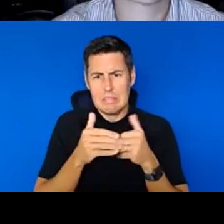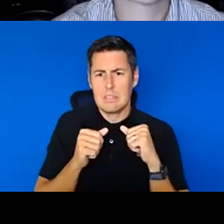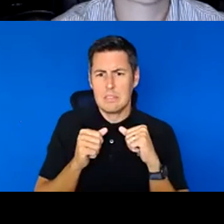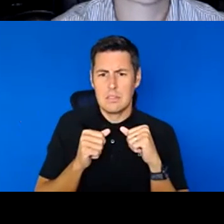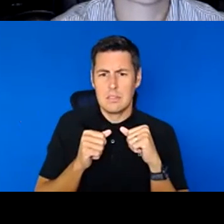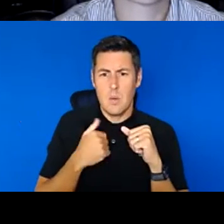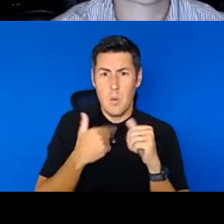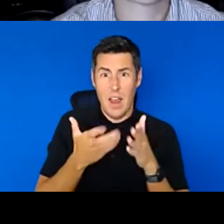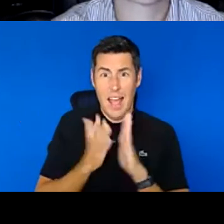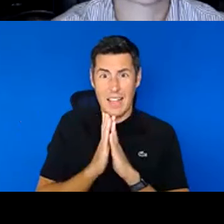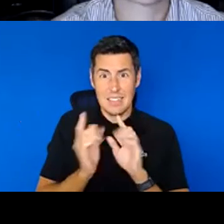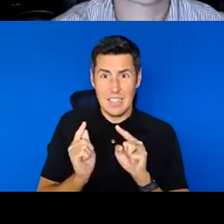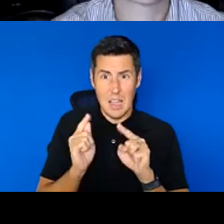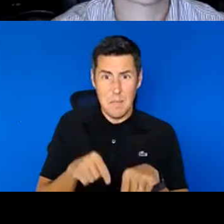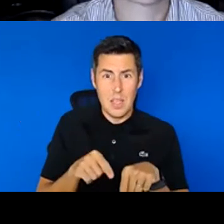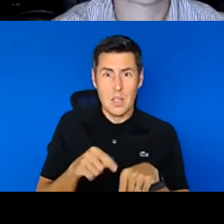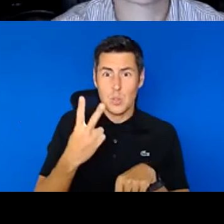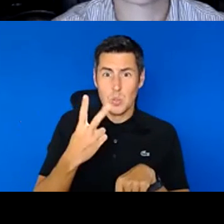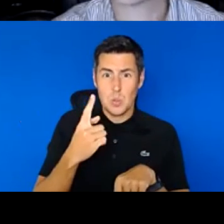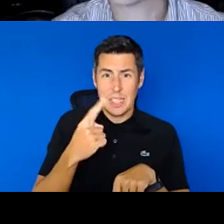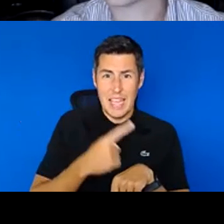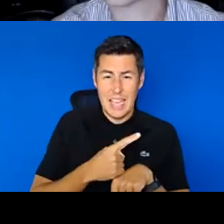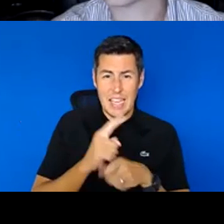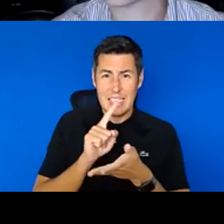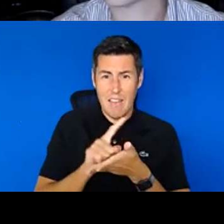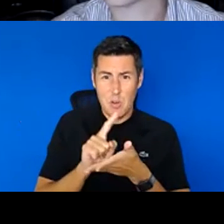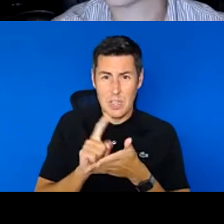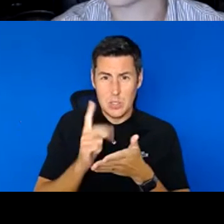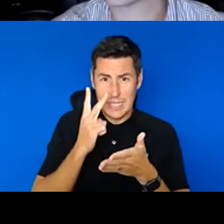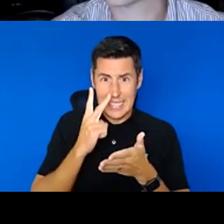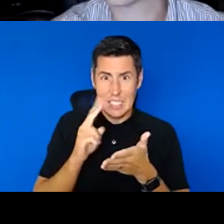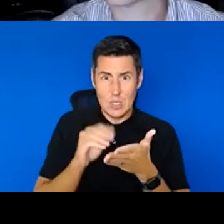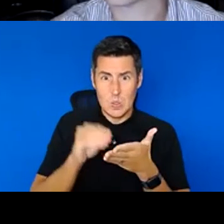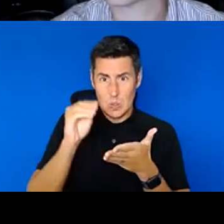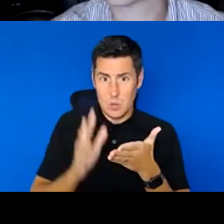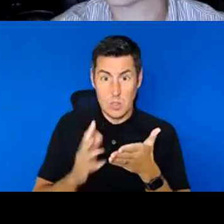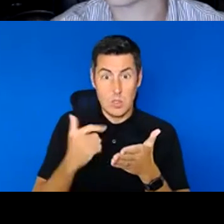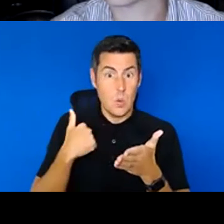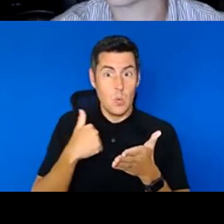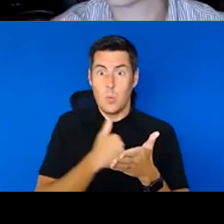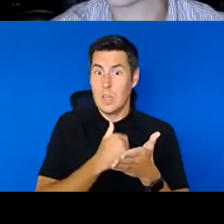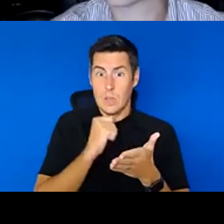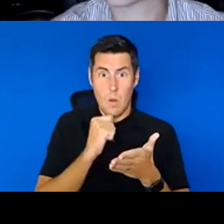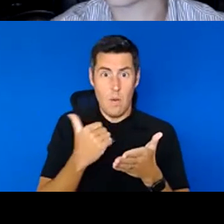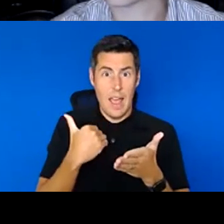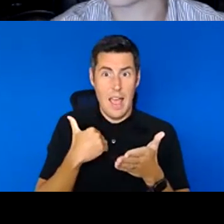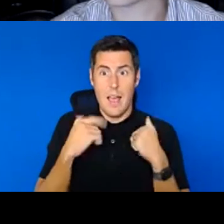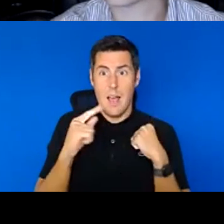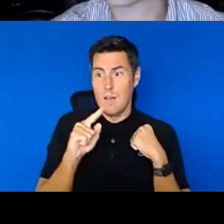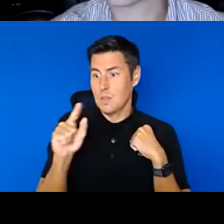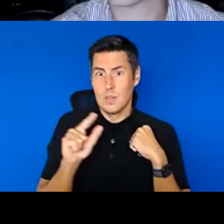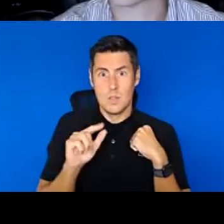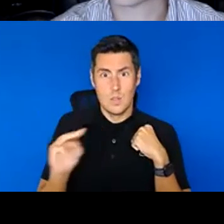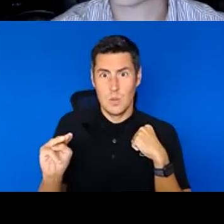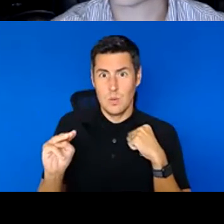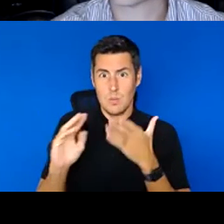per week and see students. We don't have Zoom to Zoom students. And also